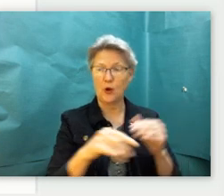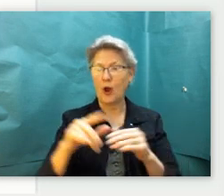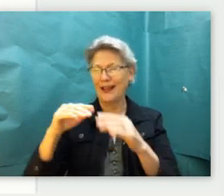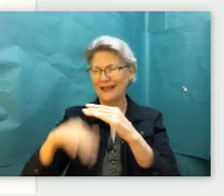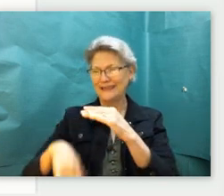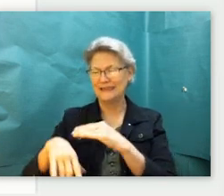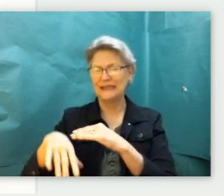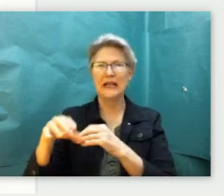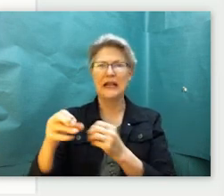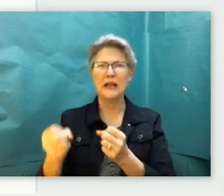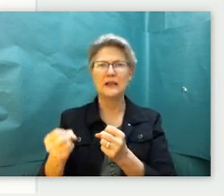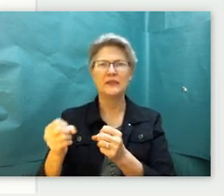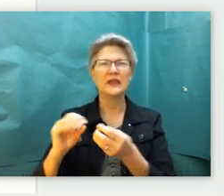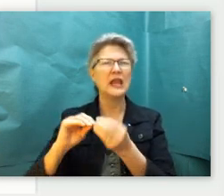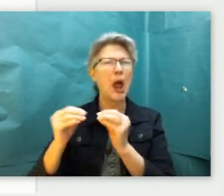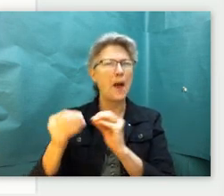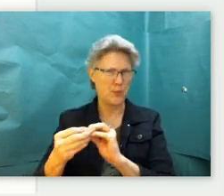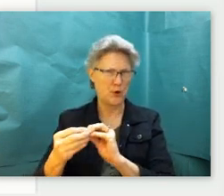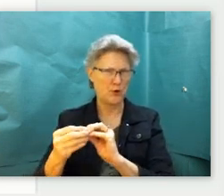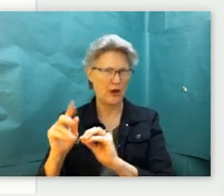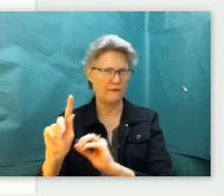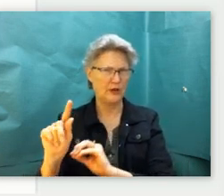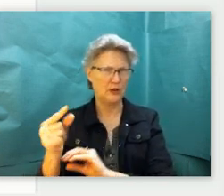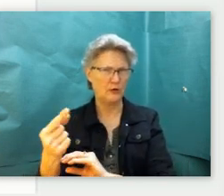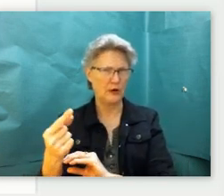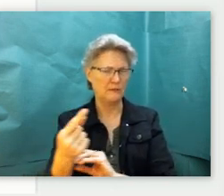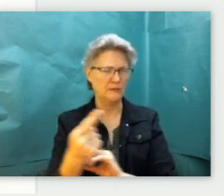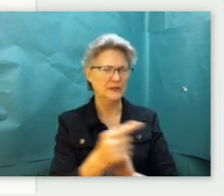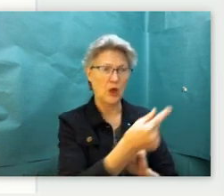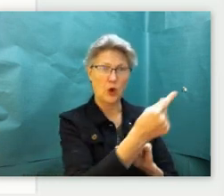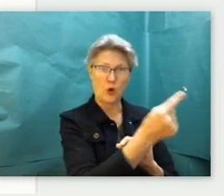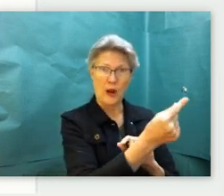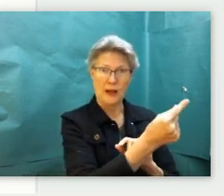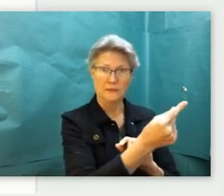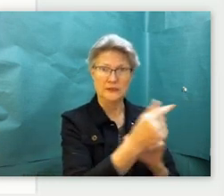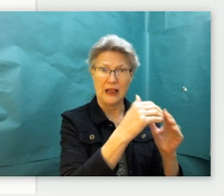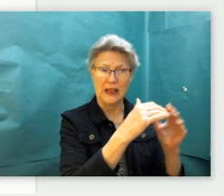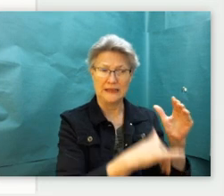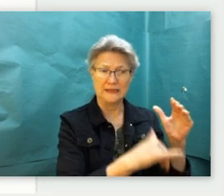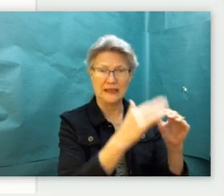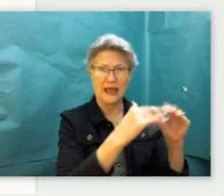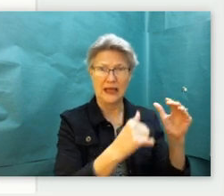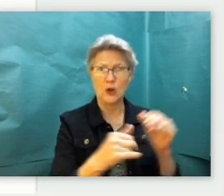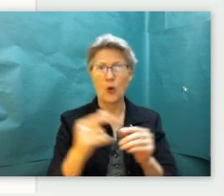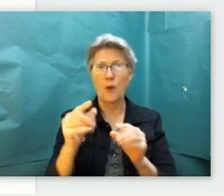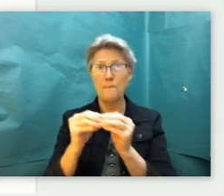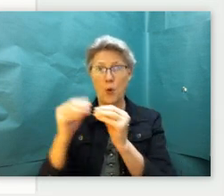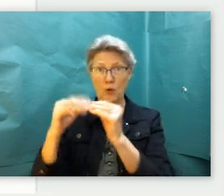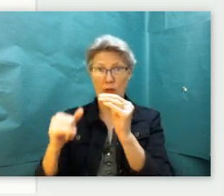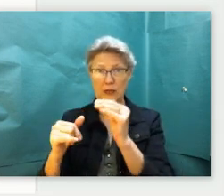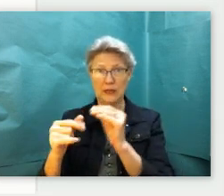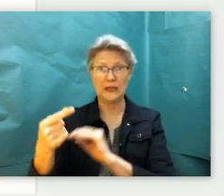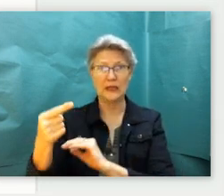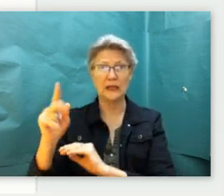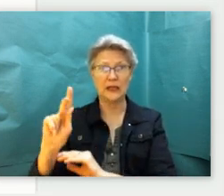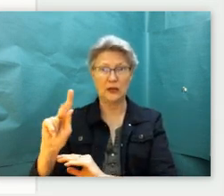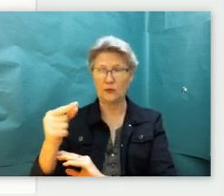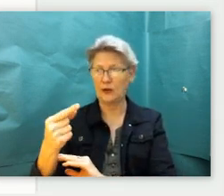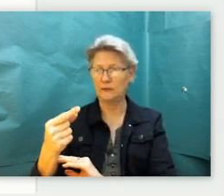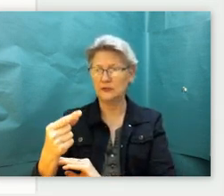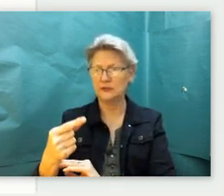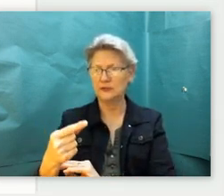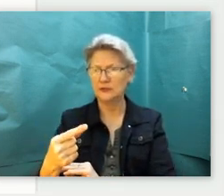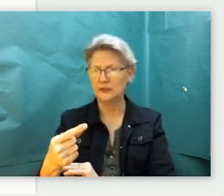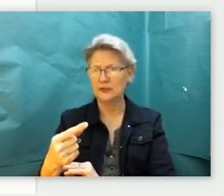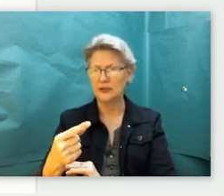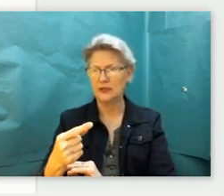of kilograms? Will the number of grams be less than or greater than kilograms? Yeah,